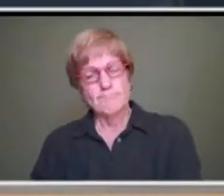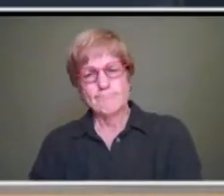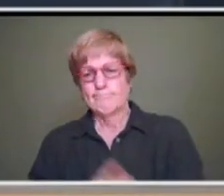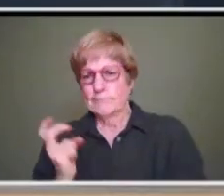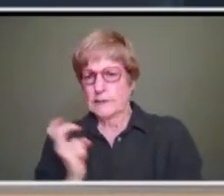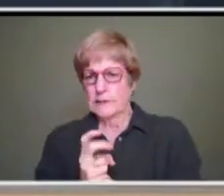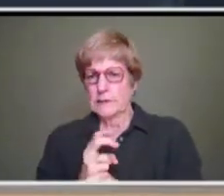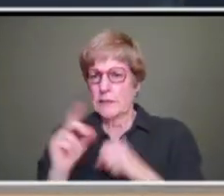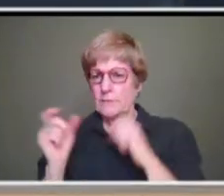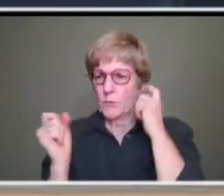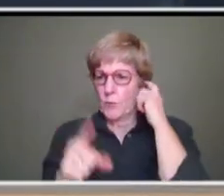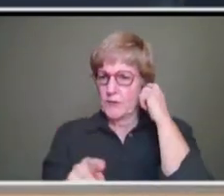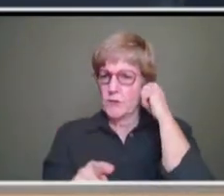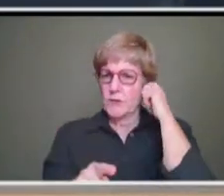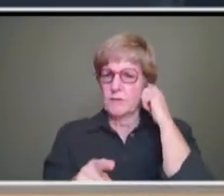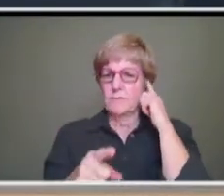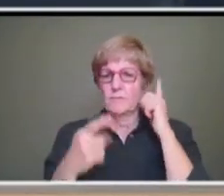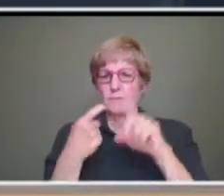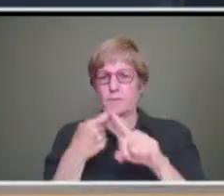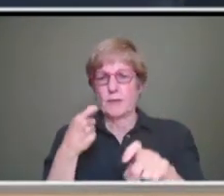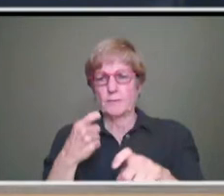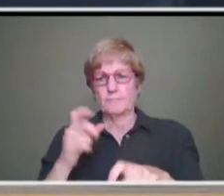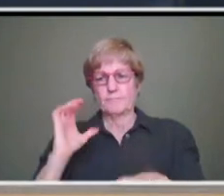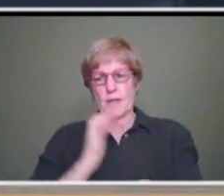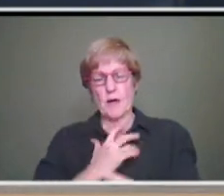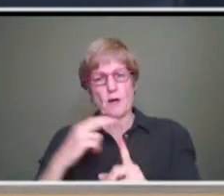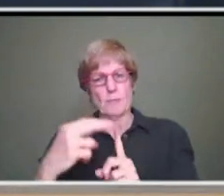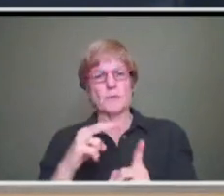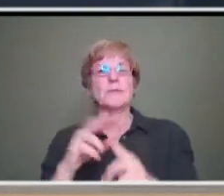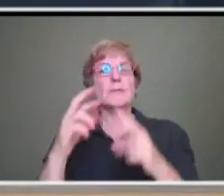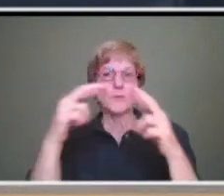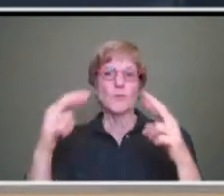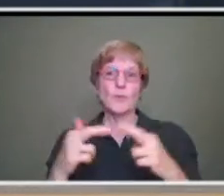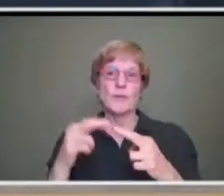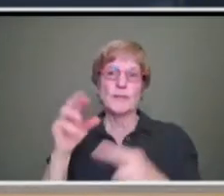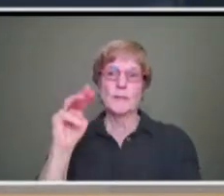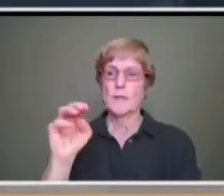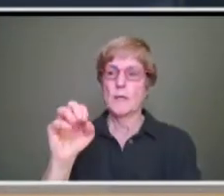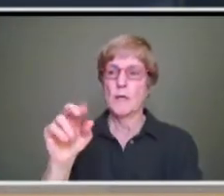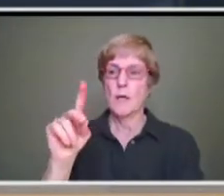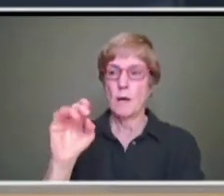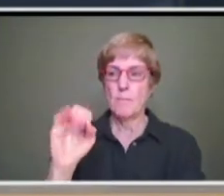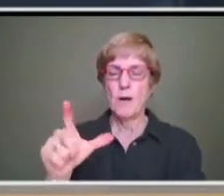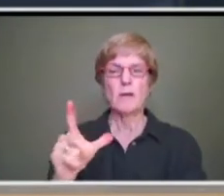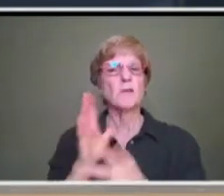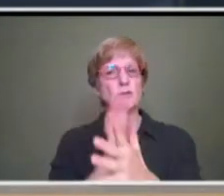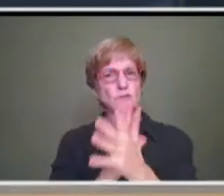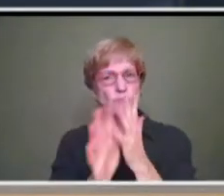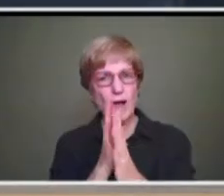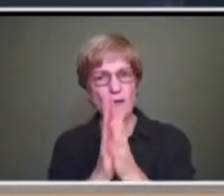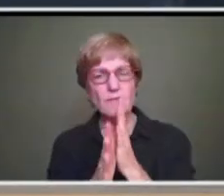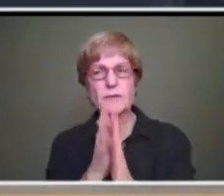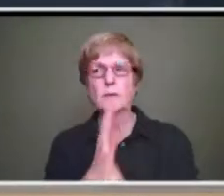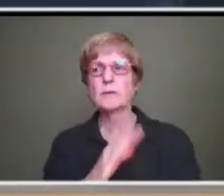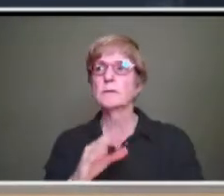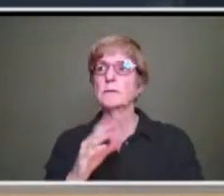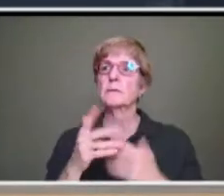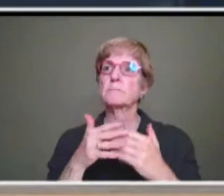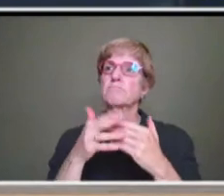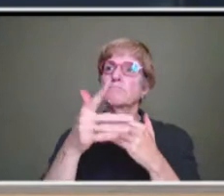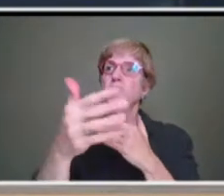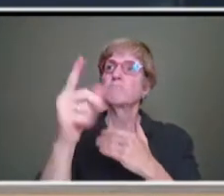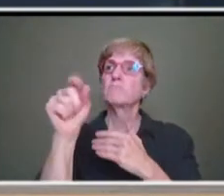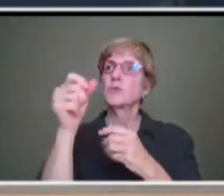from a capital perspective there's a regional model which looks at traffic volumes out 20 years